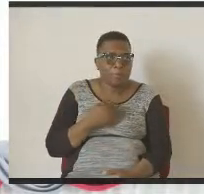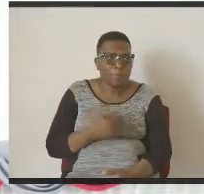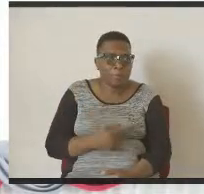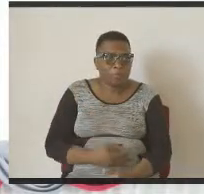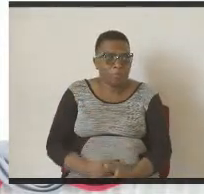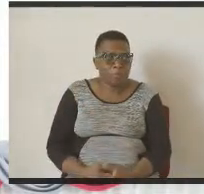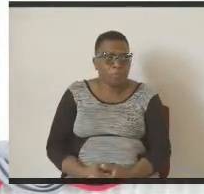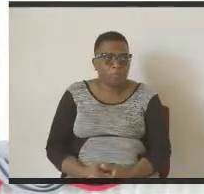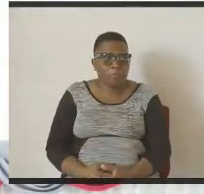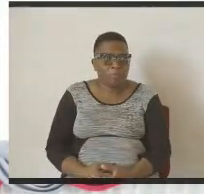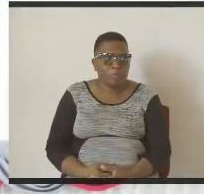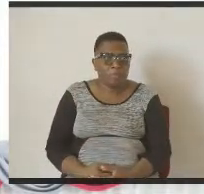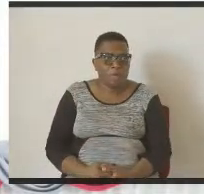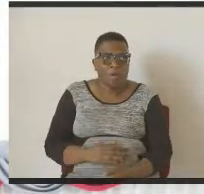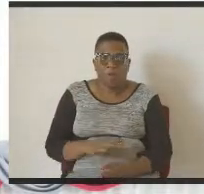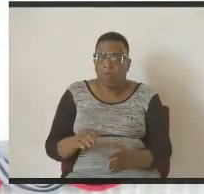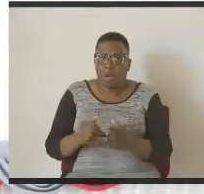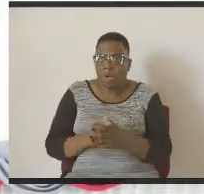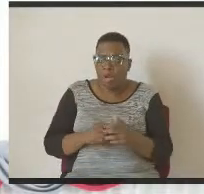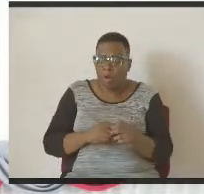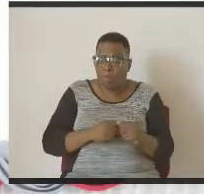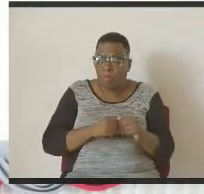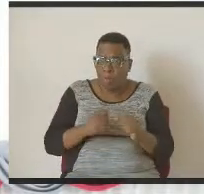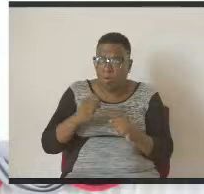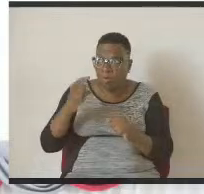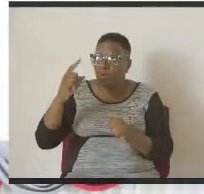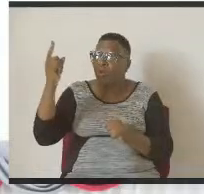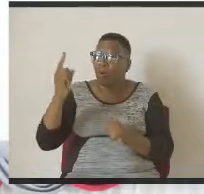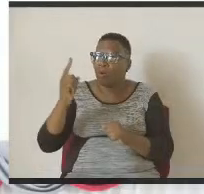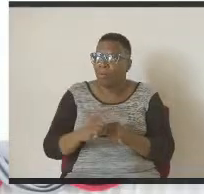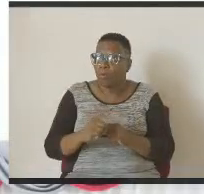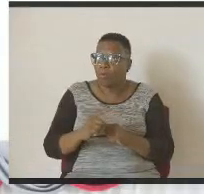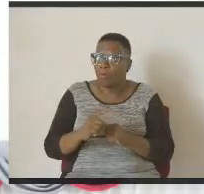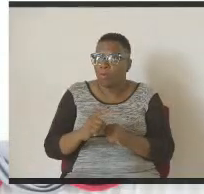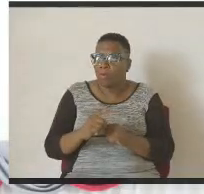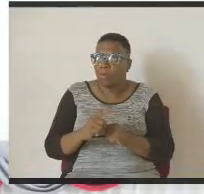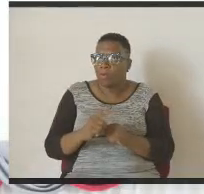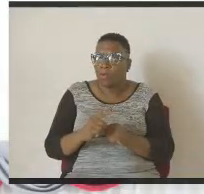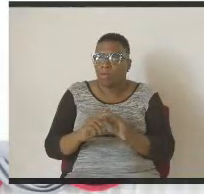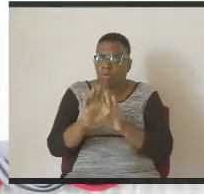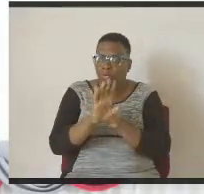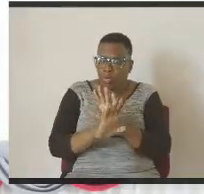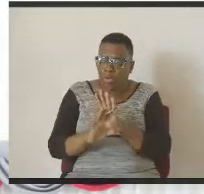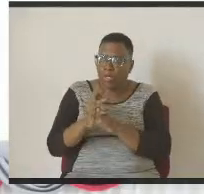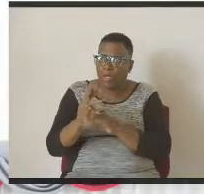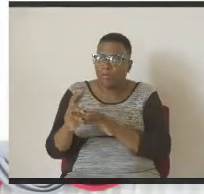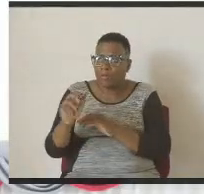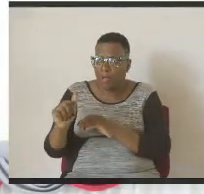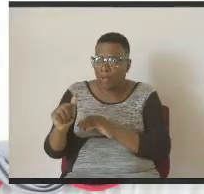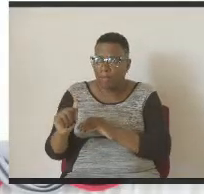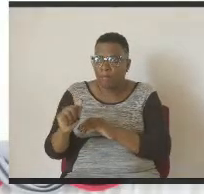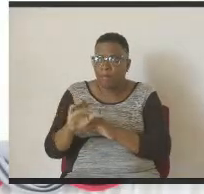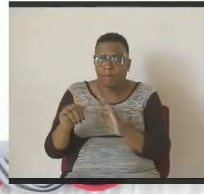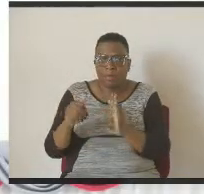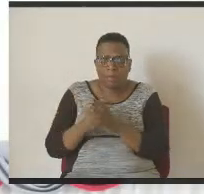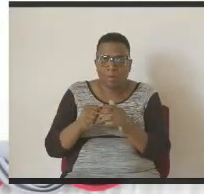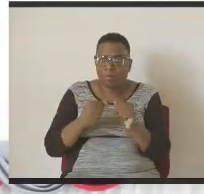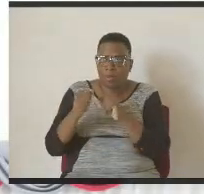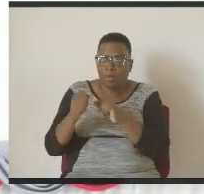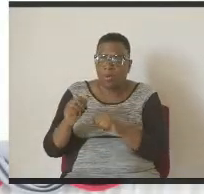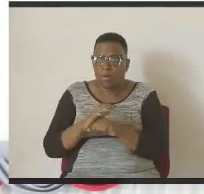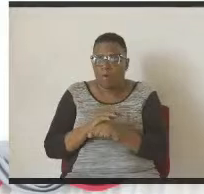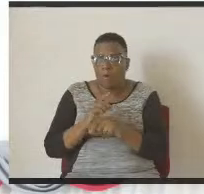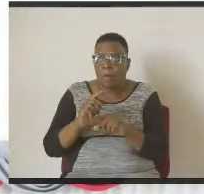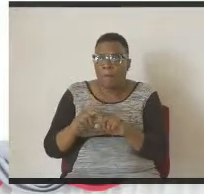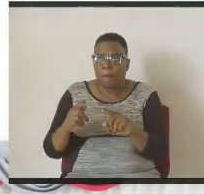could have come down. He could have defended himself. He is omnipotent. But love kept him on